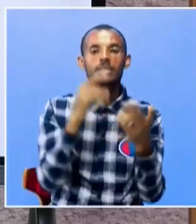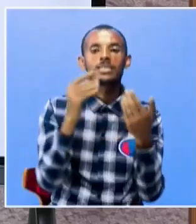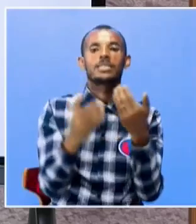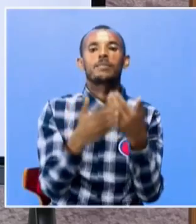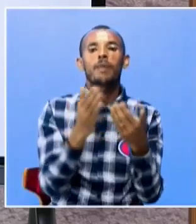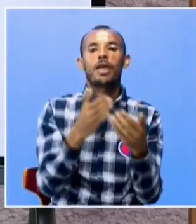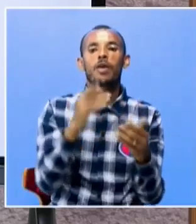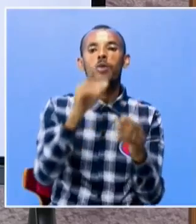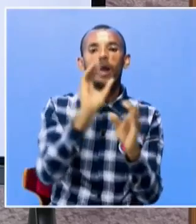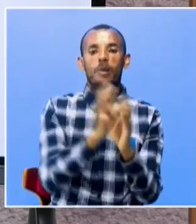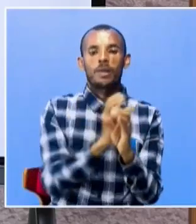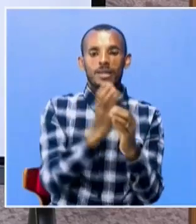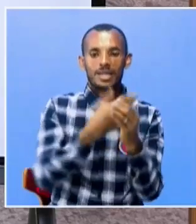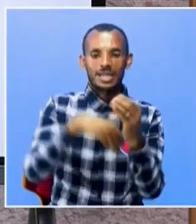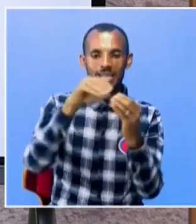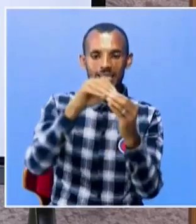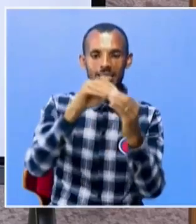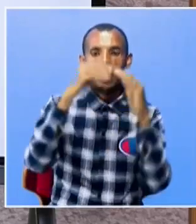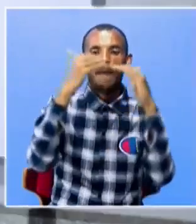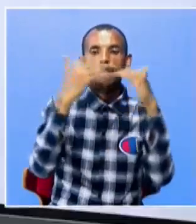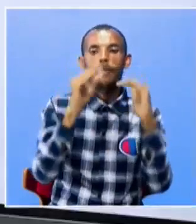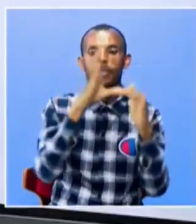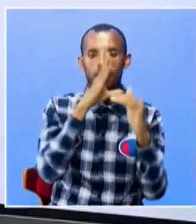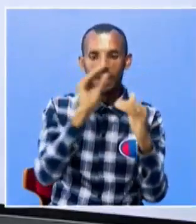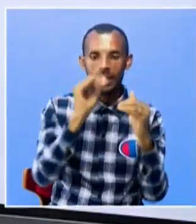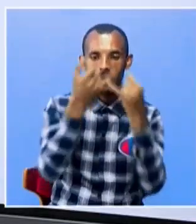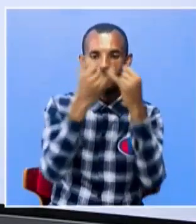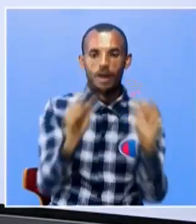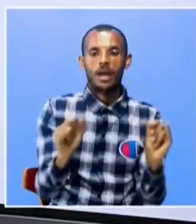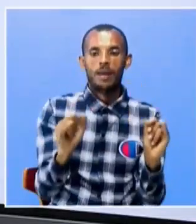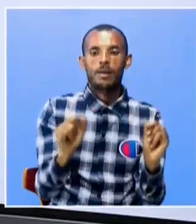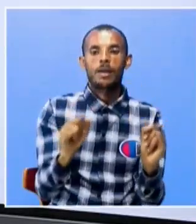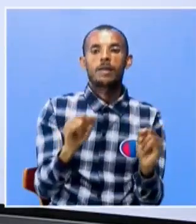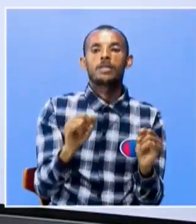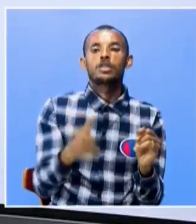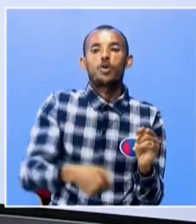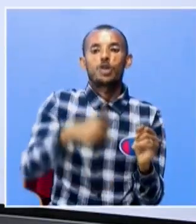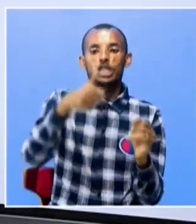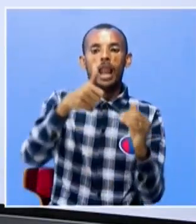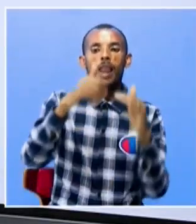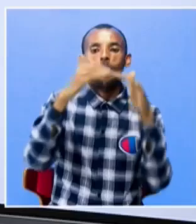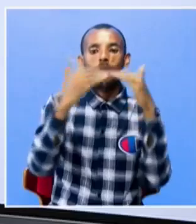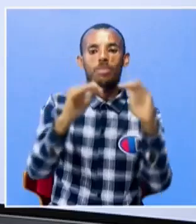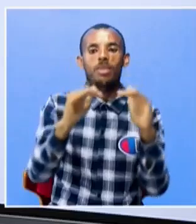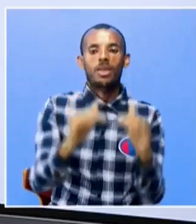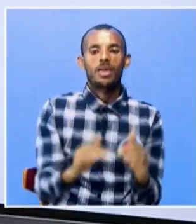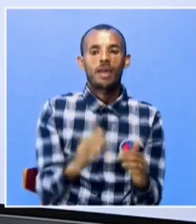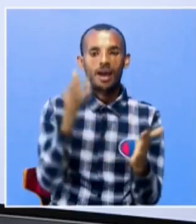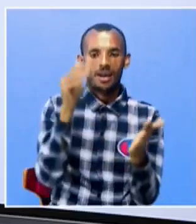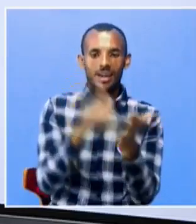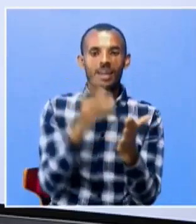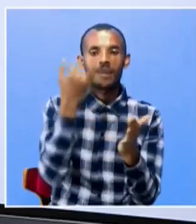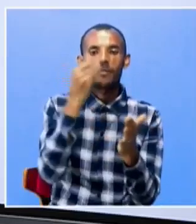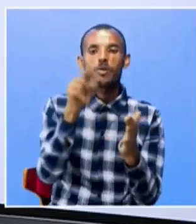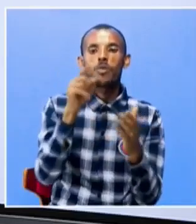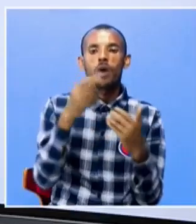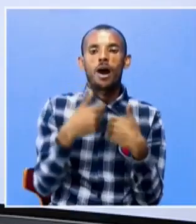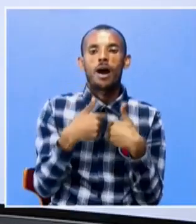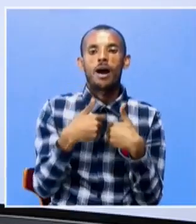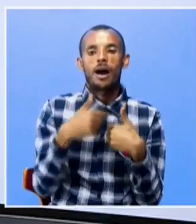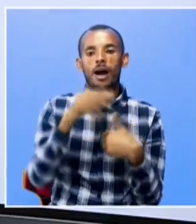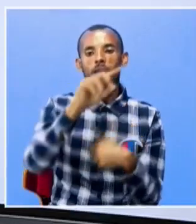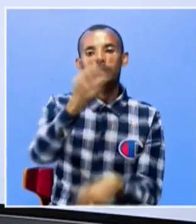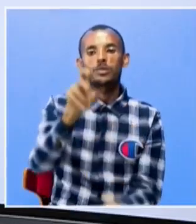just you calculate the increased amount and then you divide by the original quantity. Again, if you are